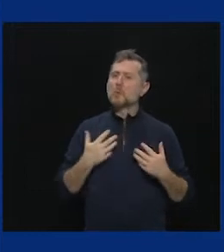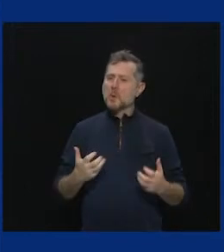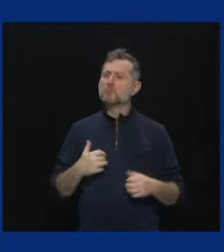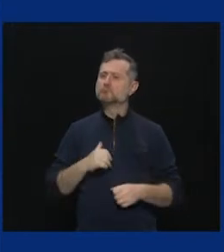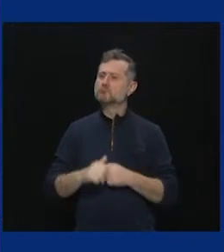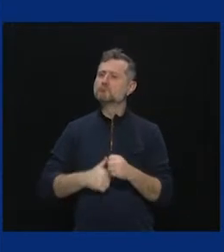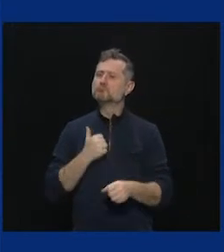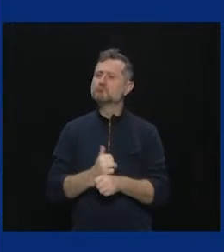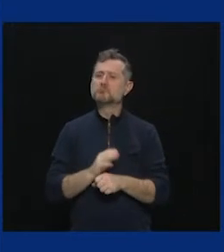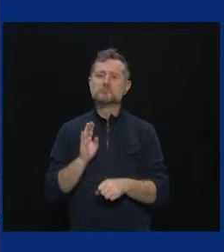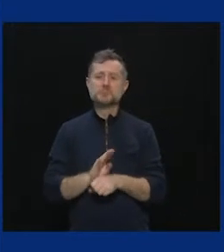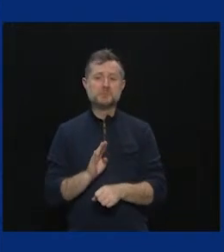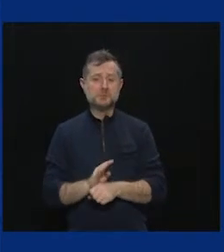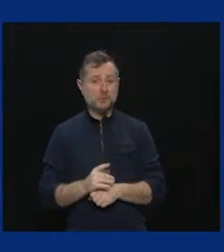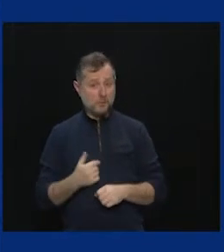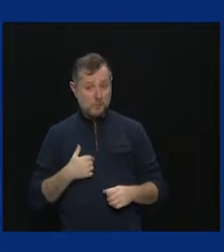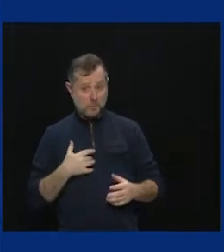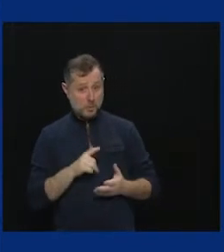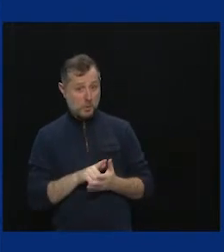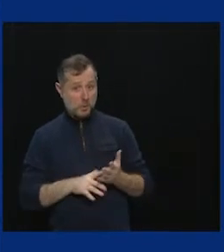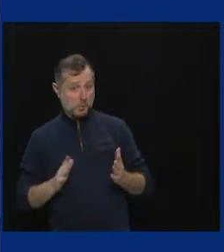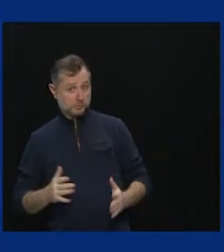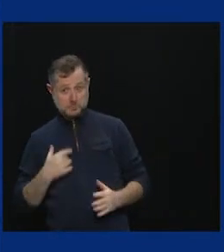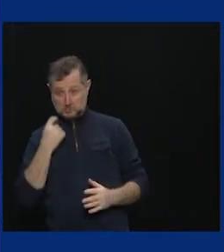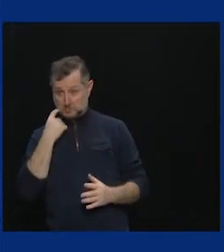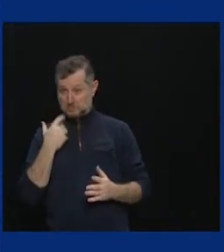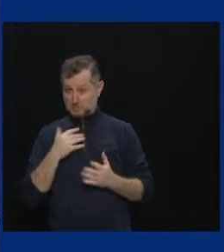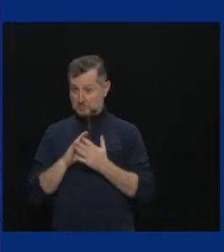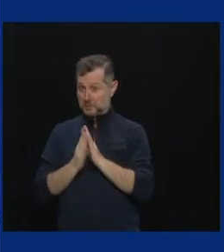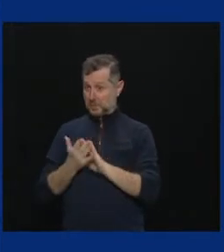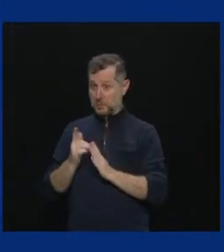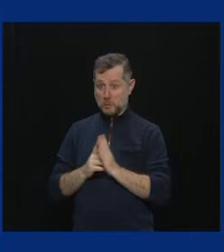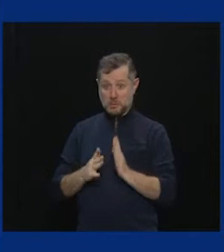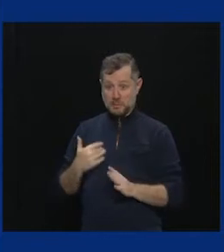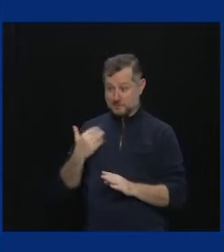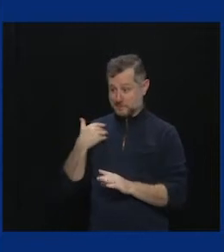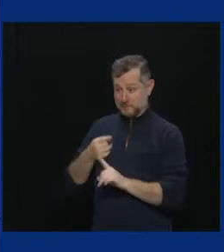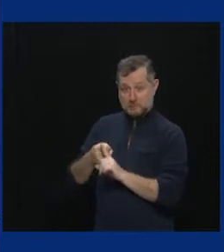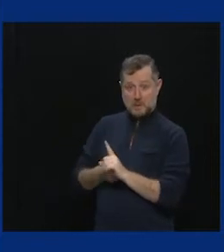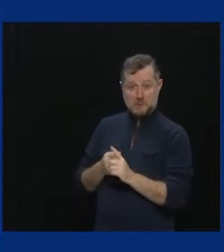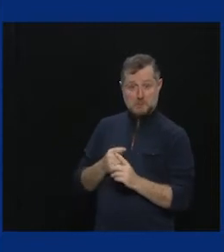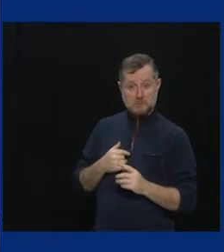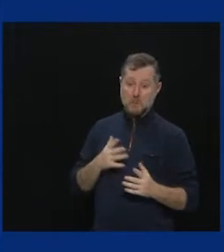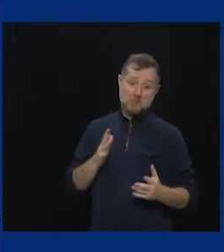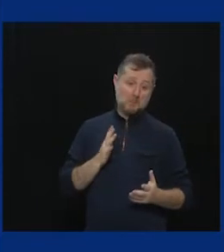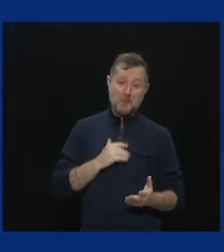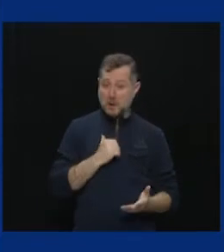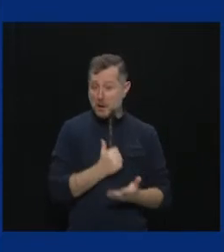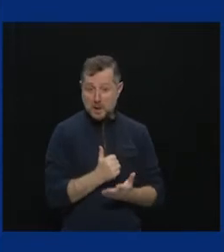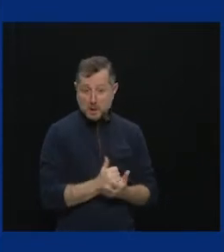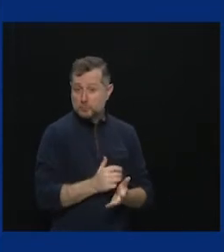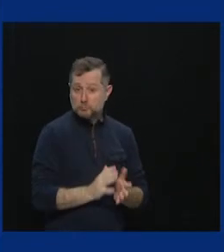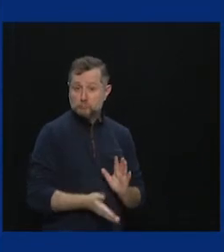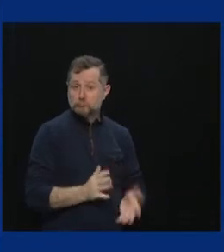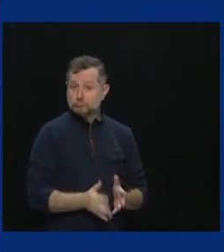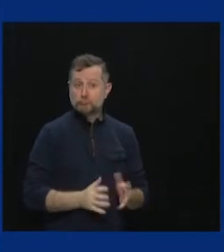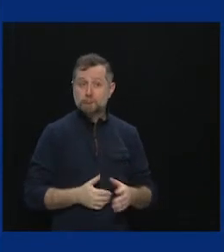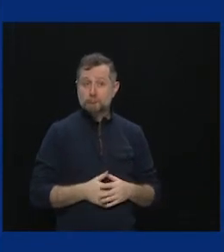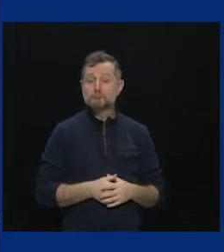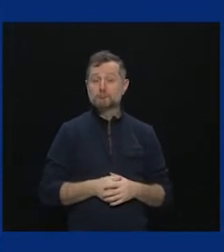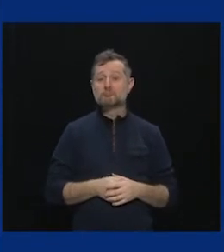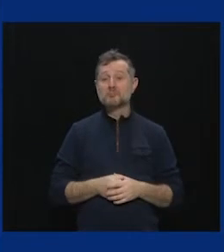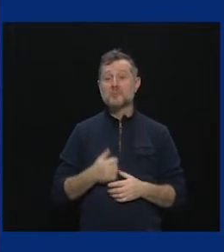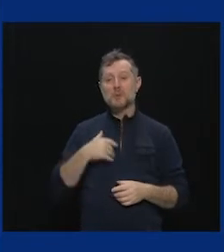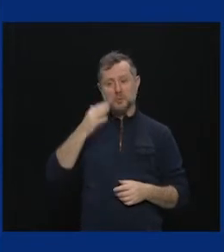lawyer as of a month, was going to help her do that. So I have a special affinity for small businesses, I can tell you. I know the risk they take. I know they put their heart